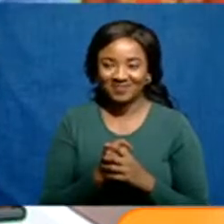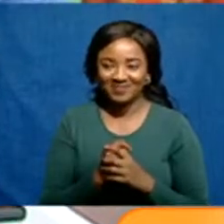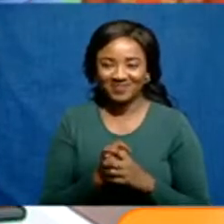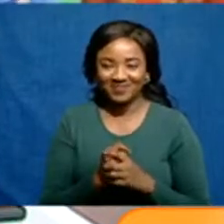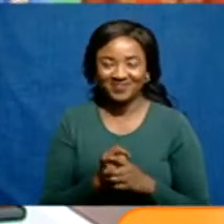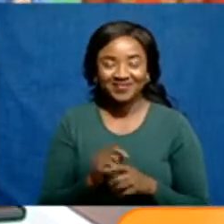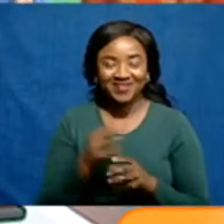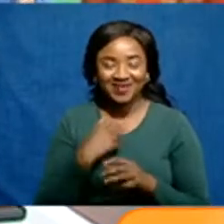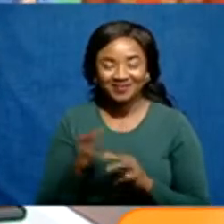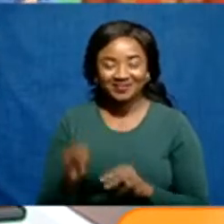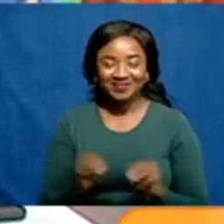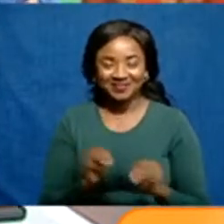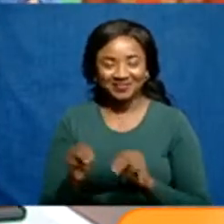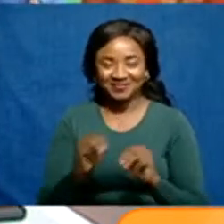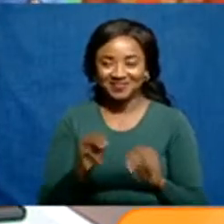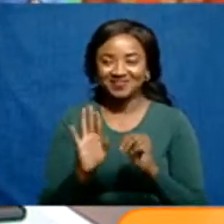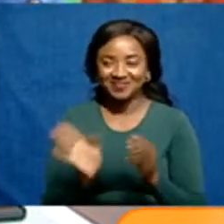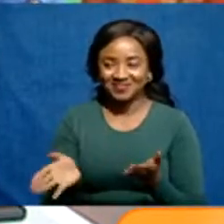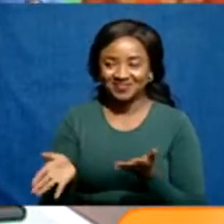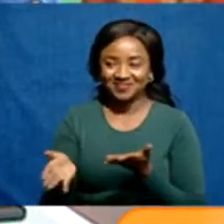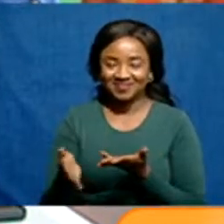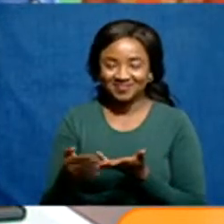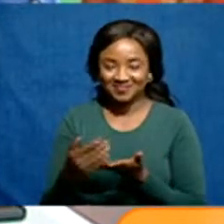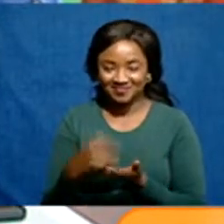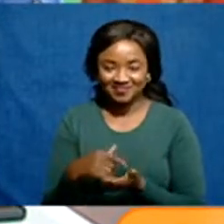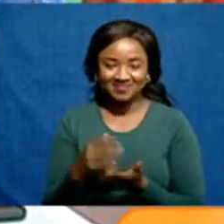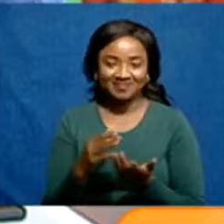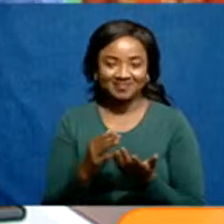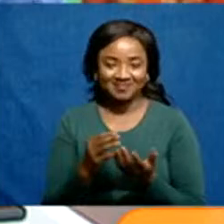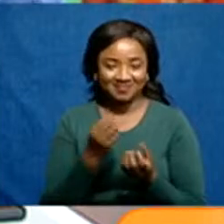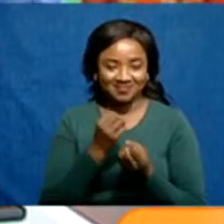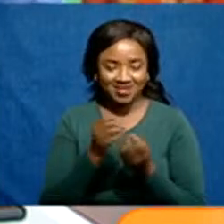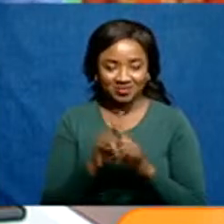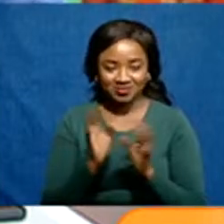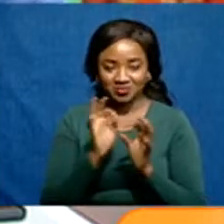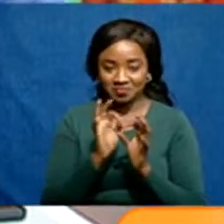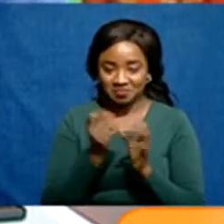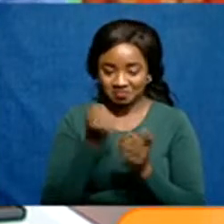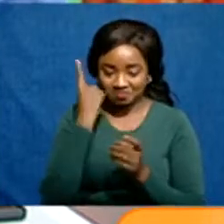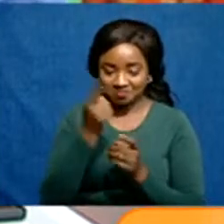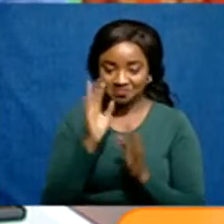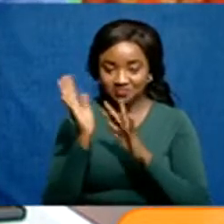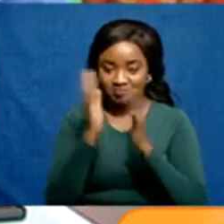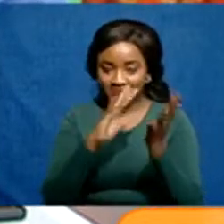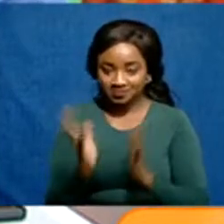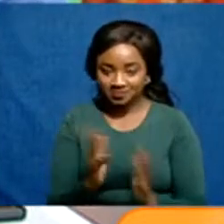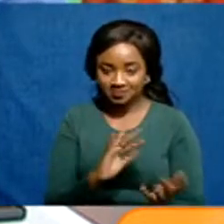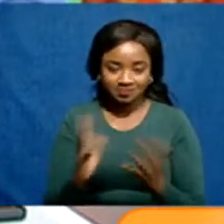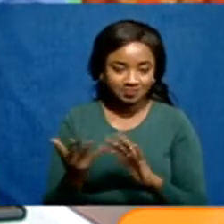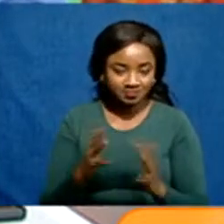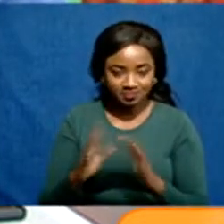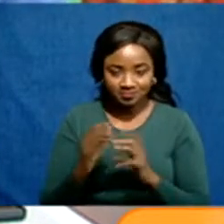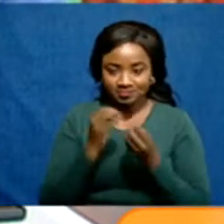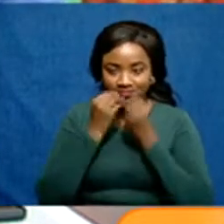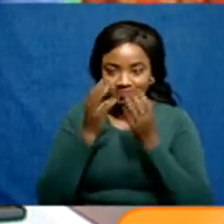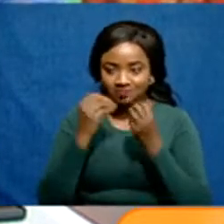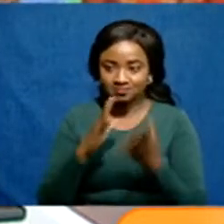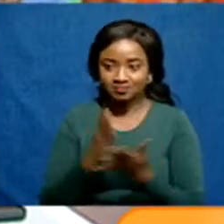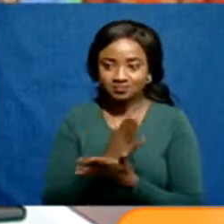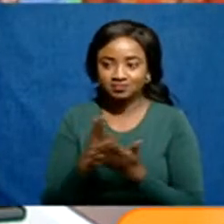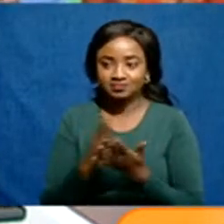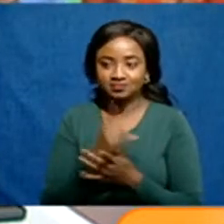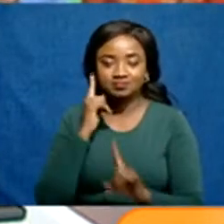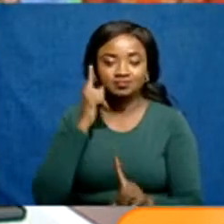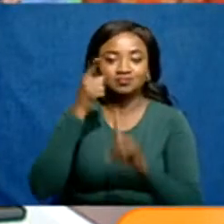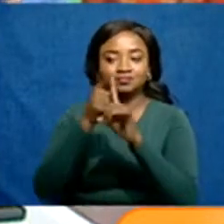A mechanism for collective sharing and interpretation of climate information in order